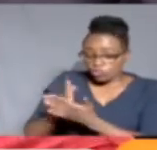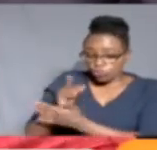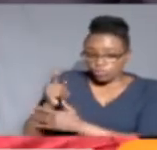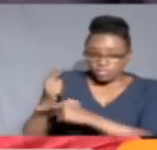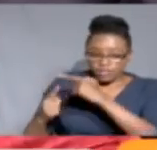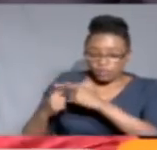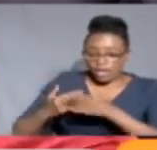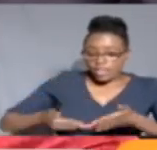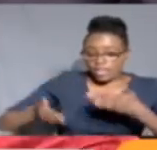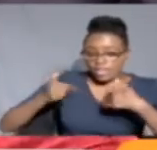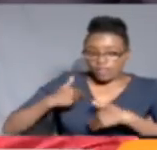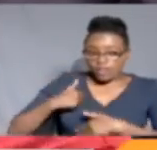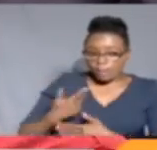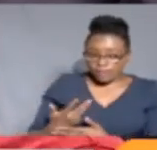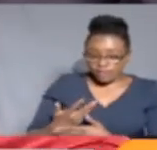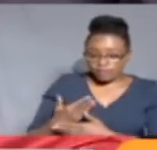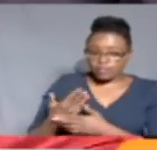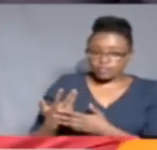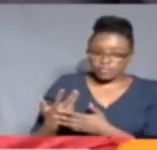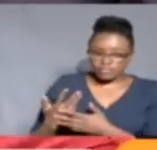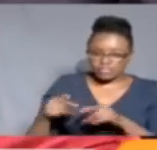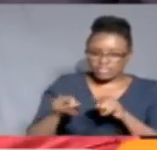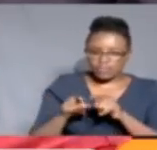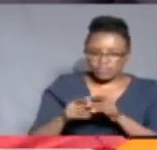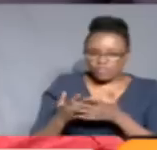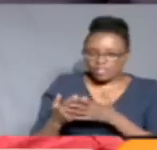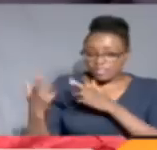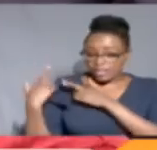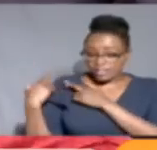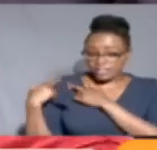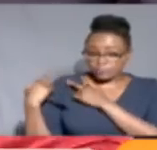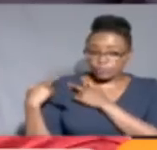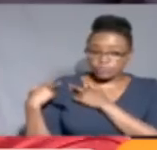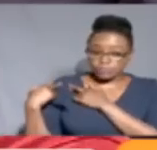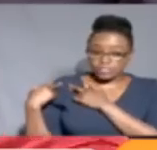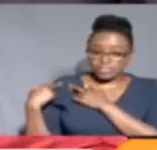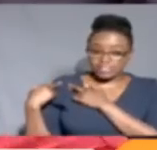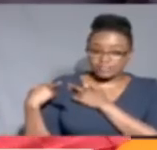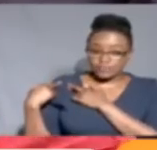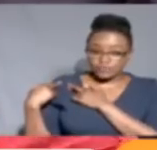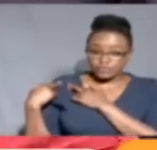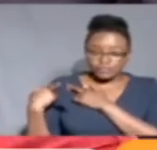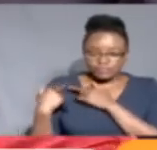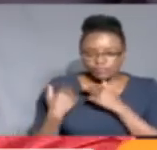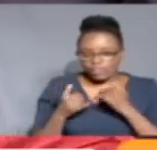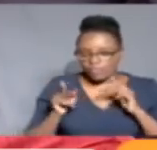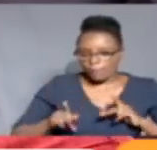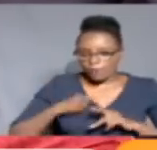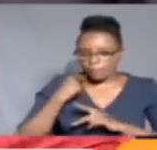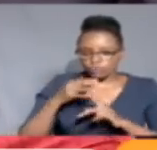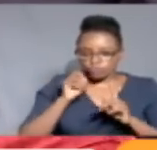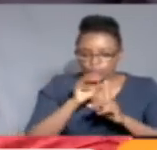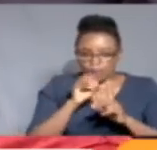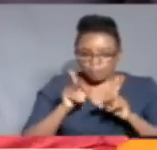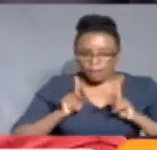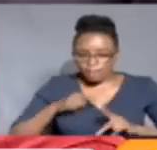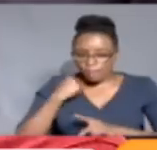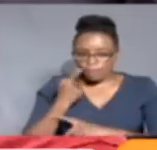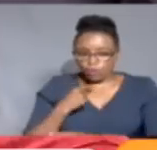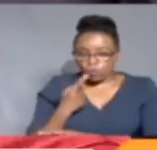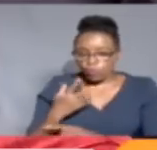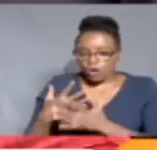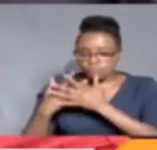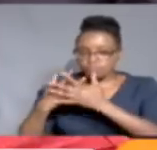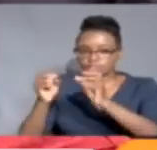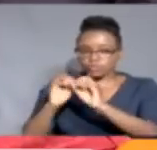gave me a role. I take it as a responsibility to mentor those who have not yet gone to